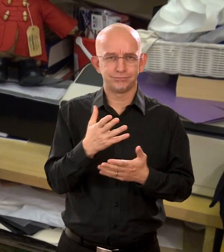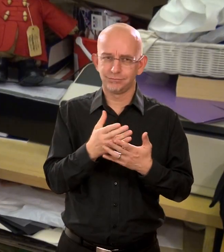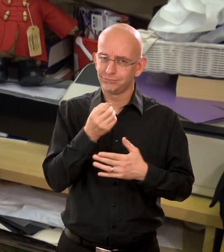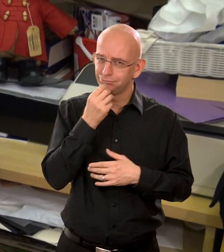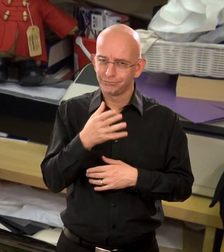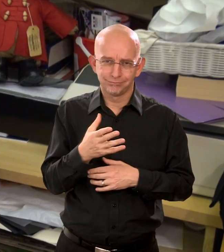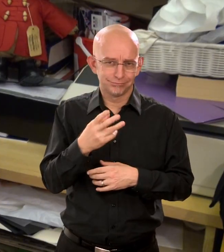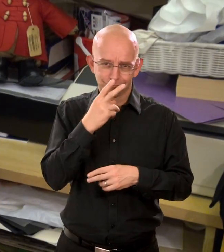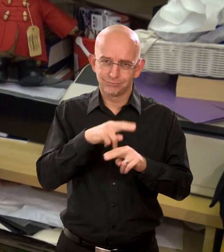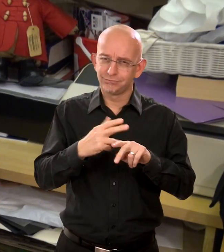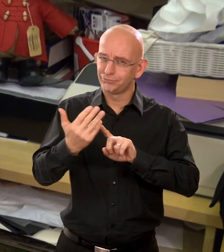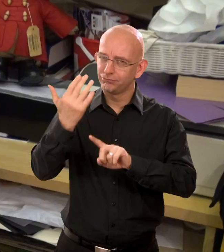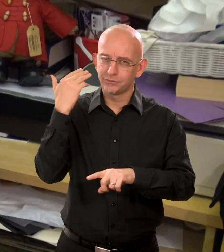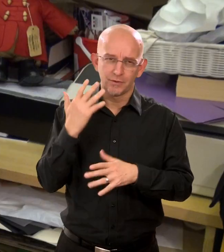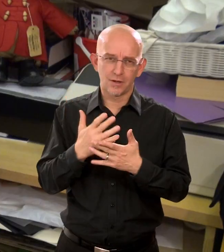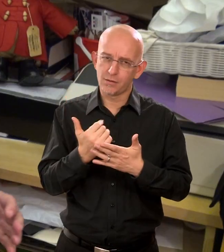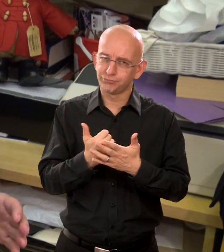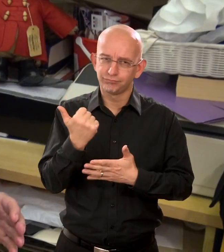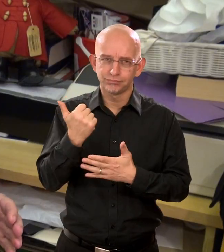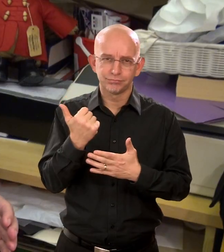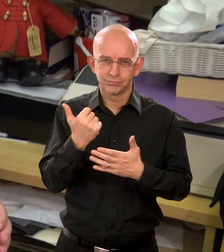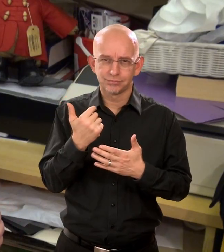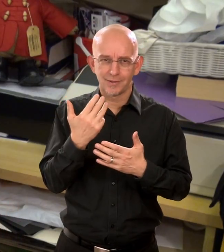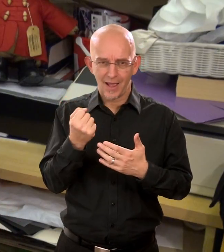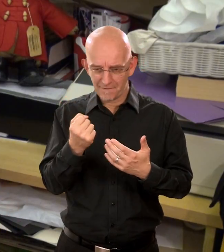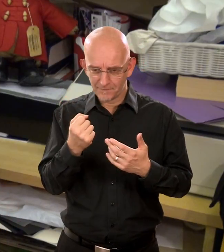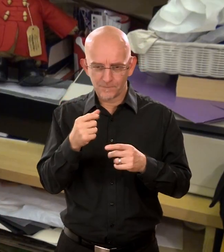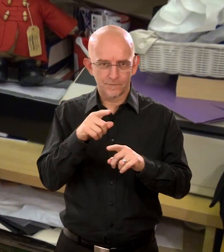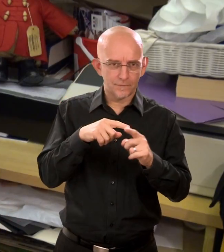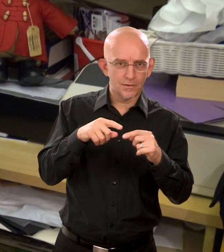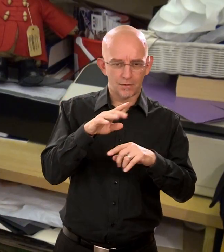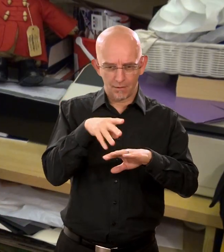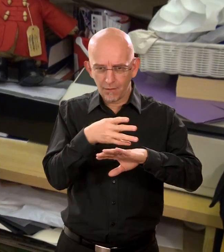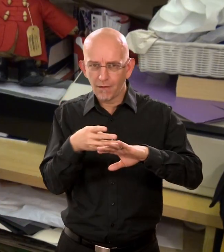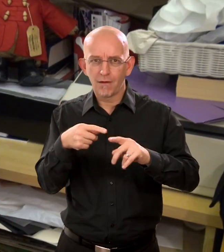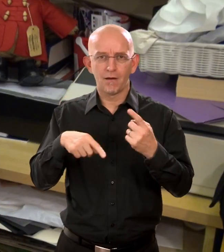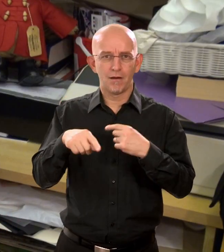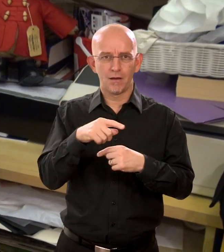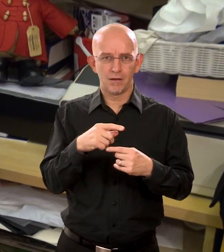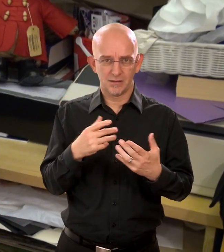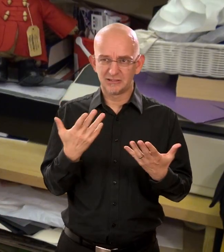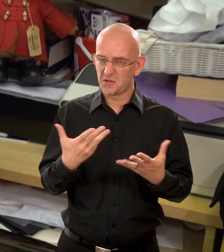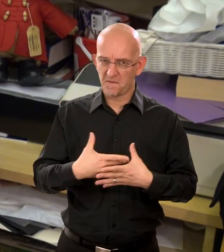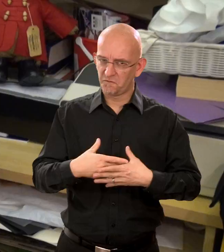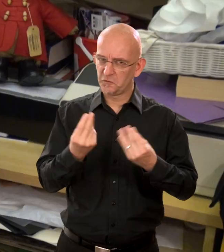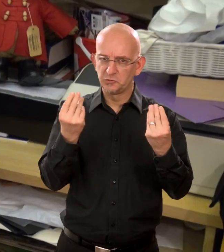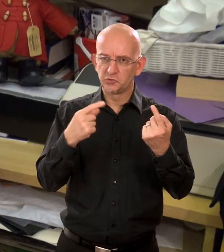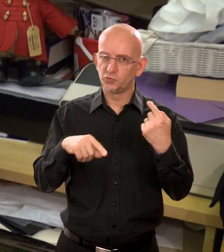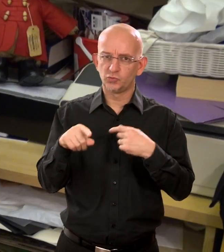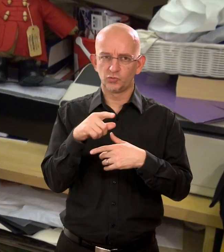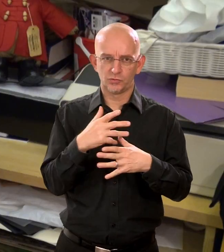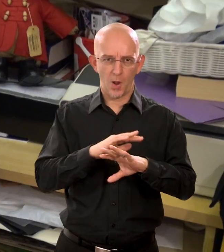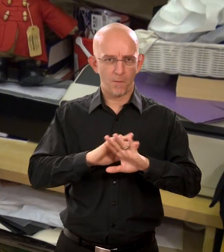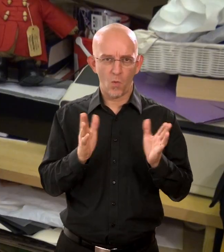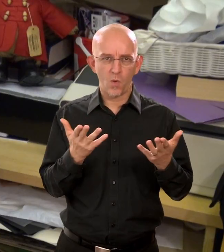a fabulous set. Quite a few girders this long, and you don't find them now. But the